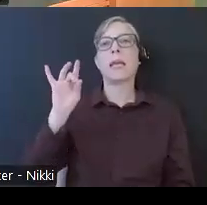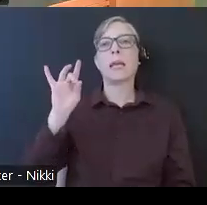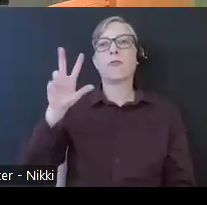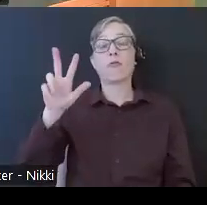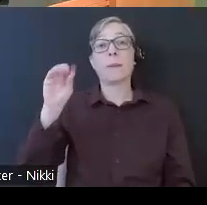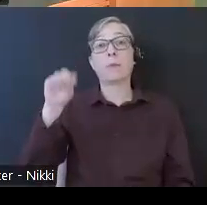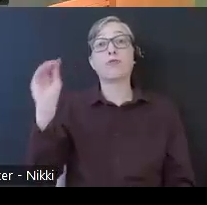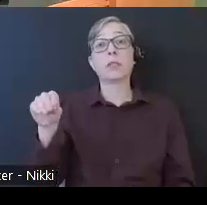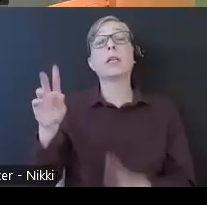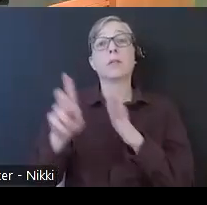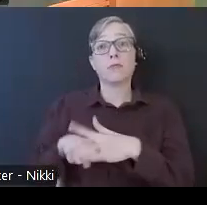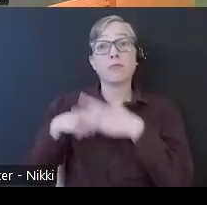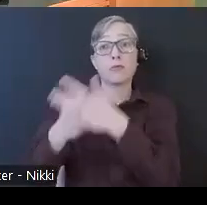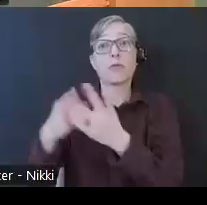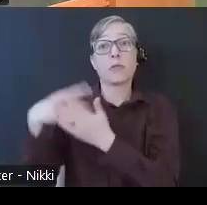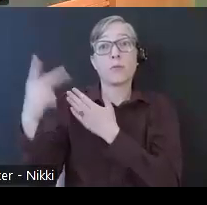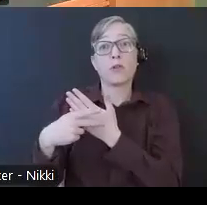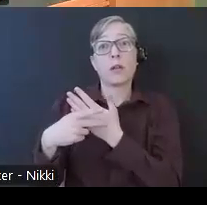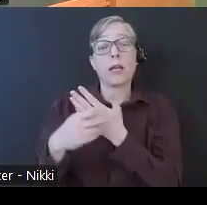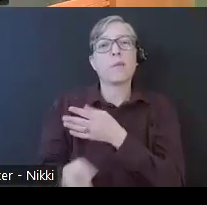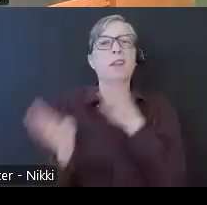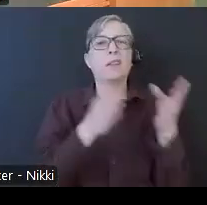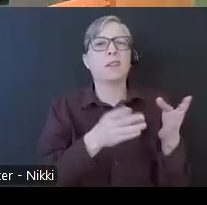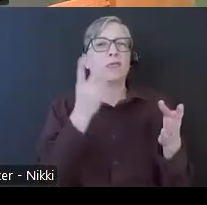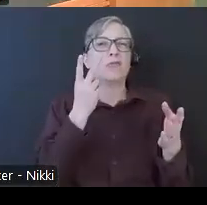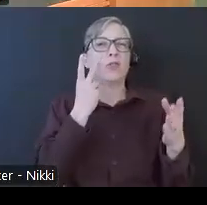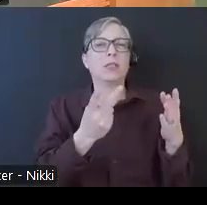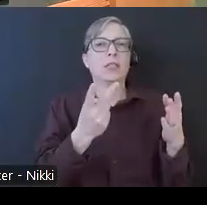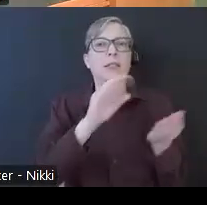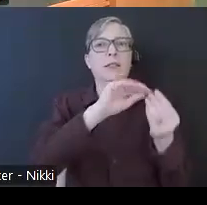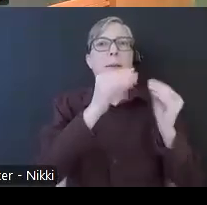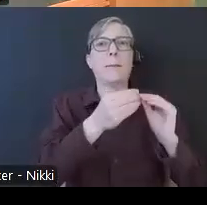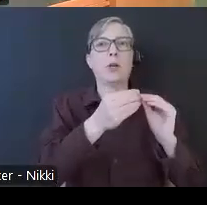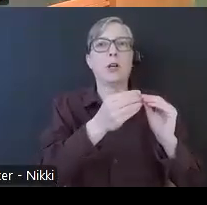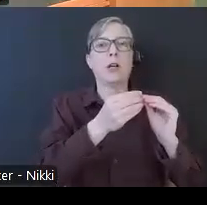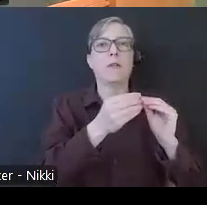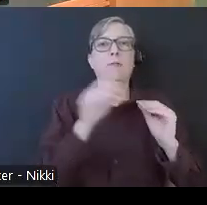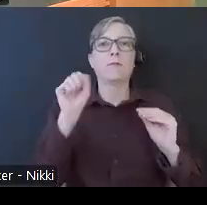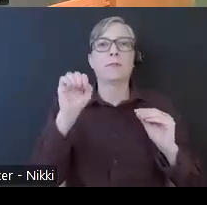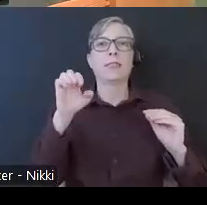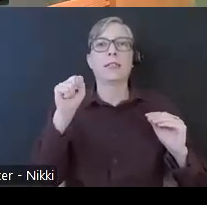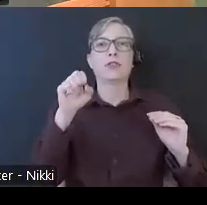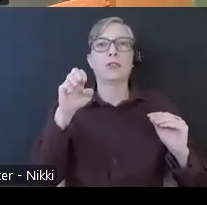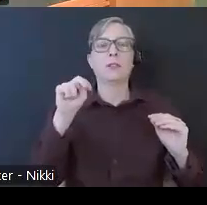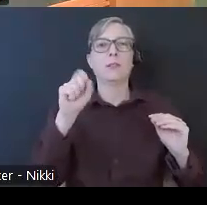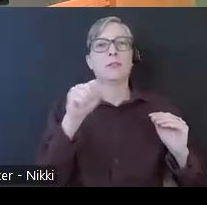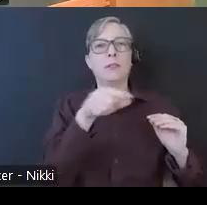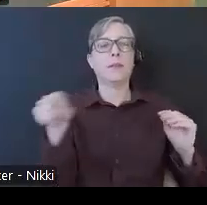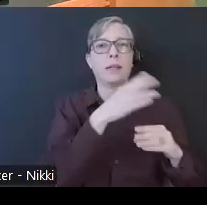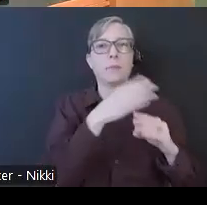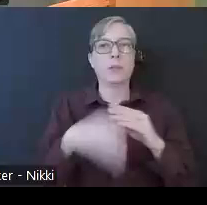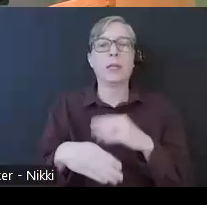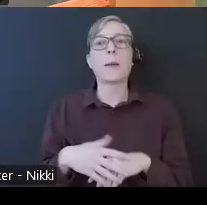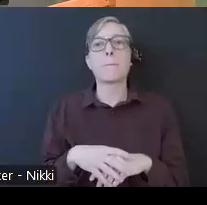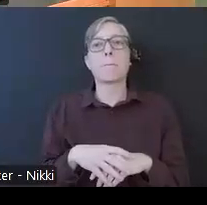many sessions they completed. So this is fairly good. There was 8 sessions to Beating the Blues. This is fairly good.